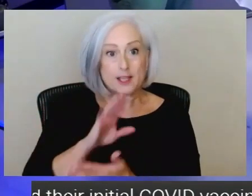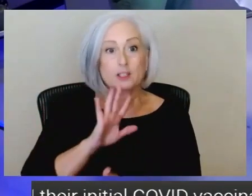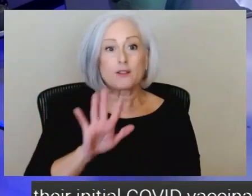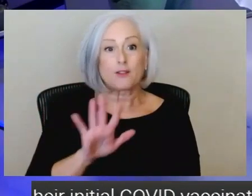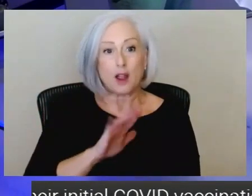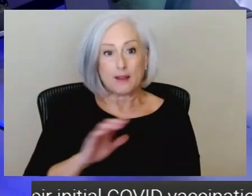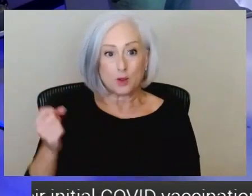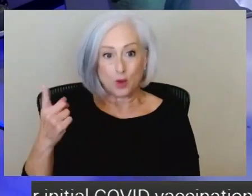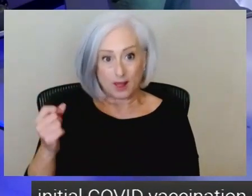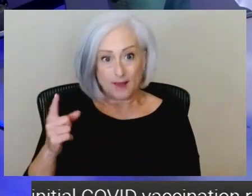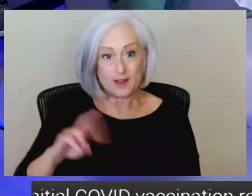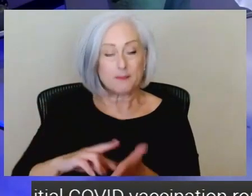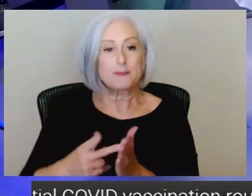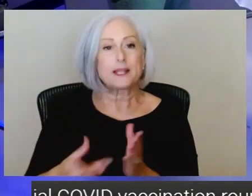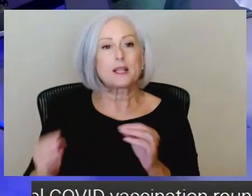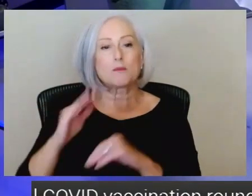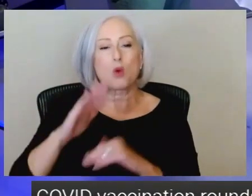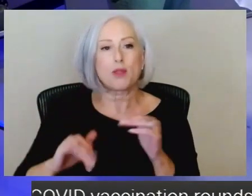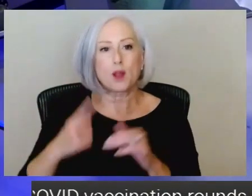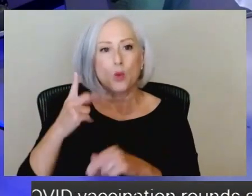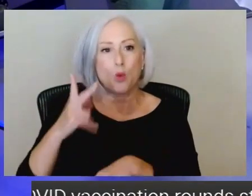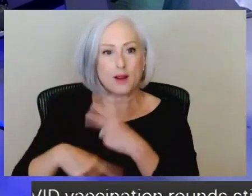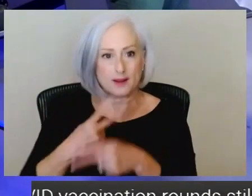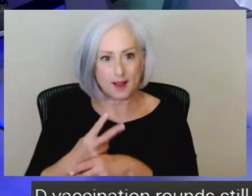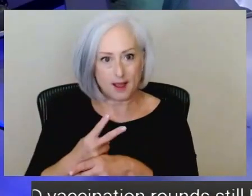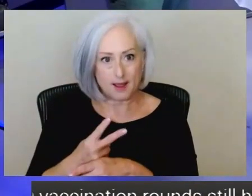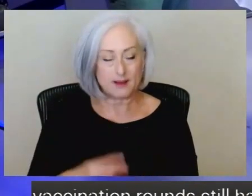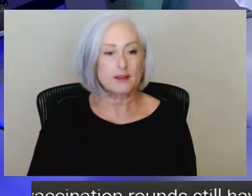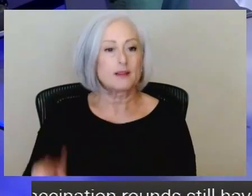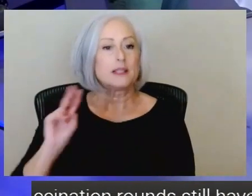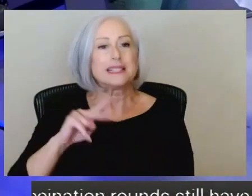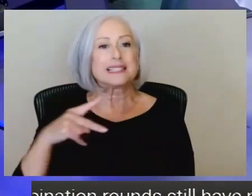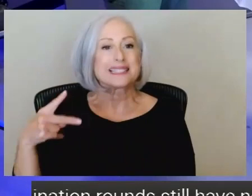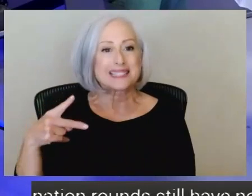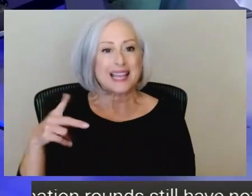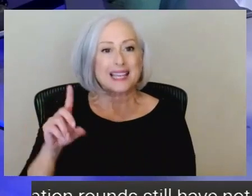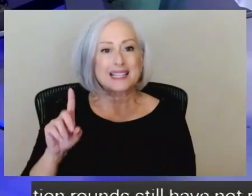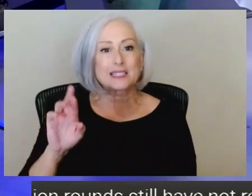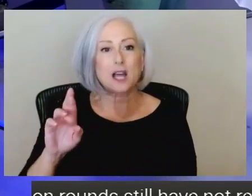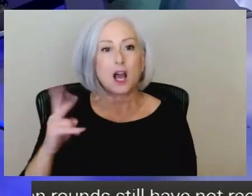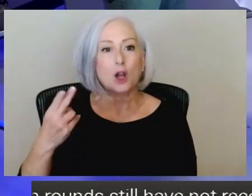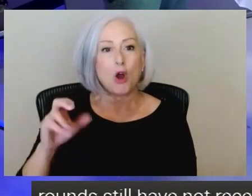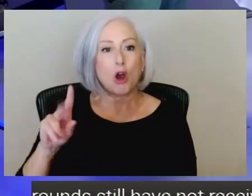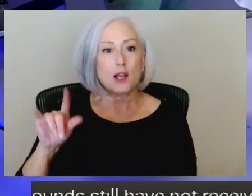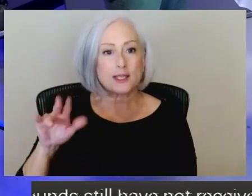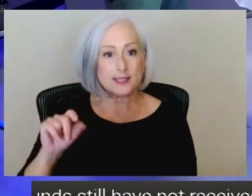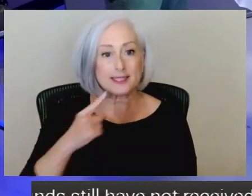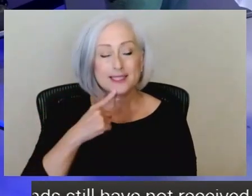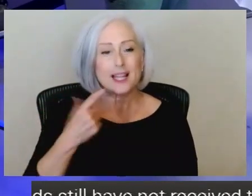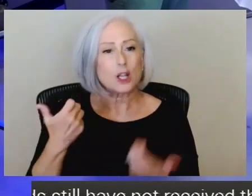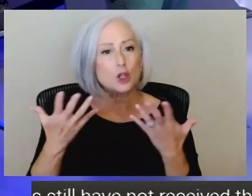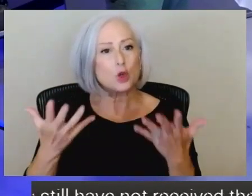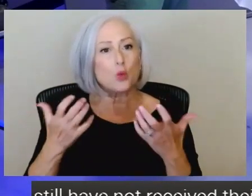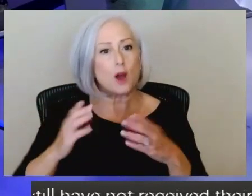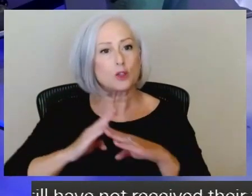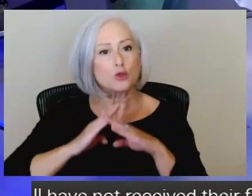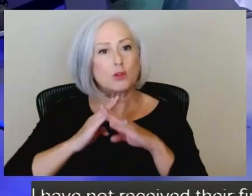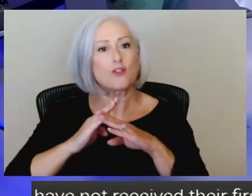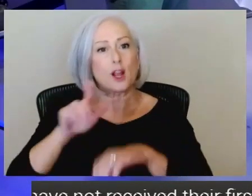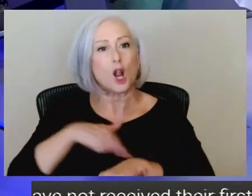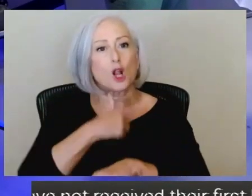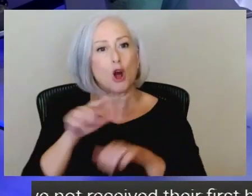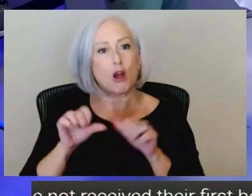have more than one shot. Secondly, to Doc Hawk's point, you know, you're trying to prevent long COVID, et cetera. Even though the rate